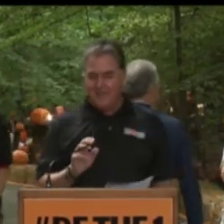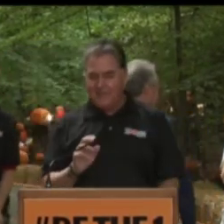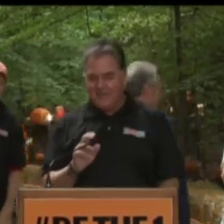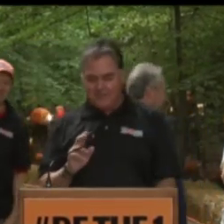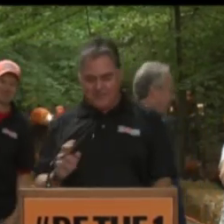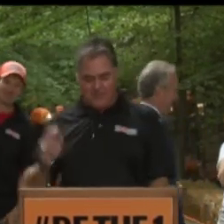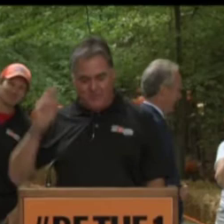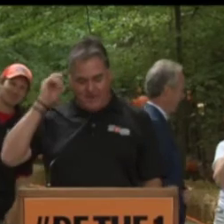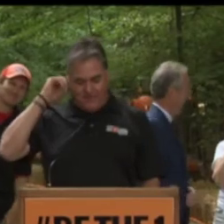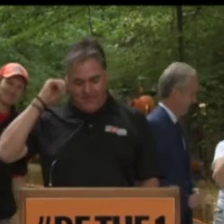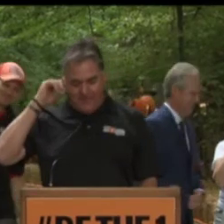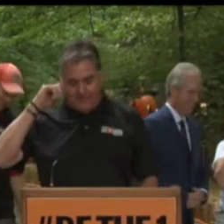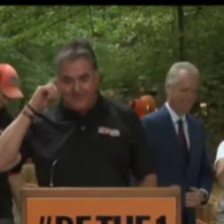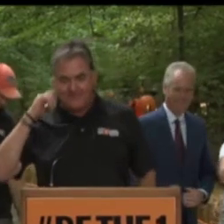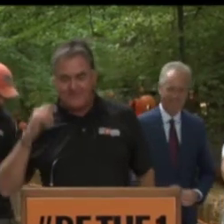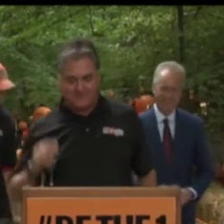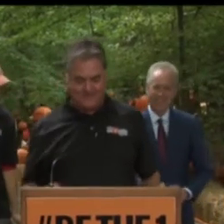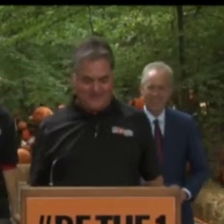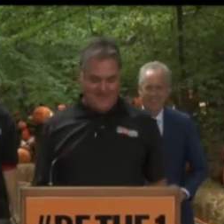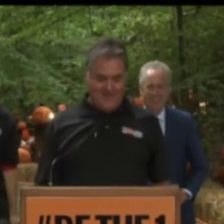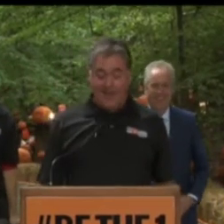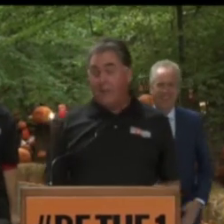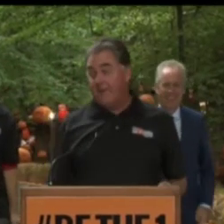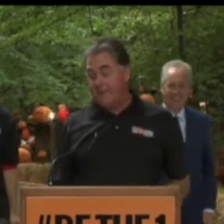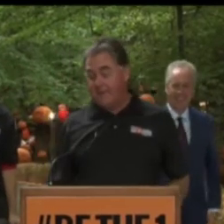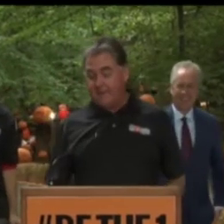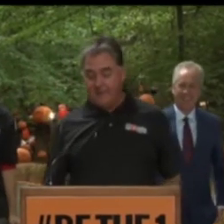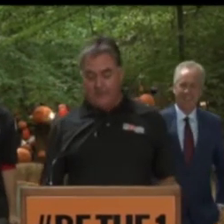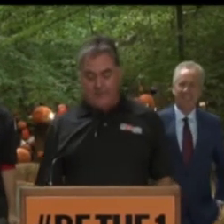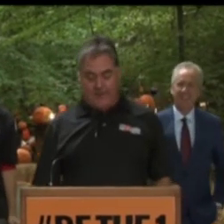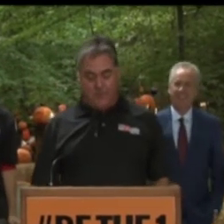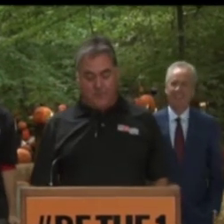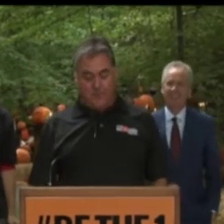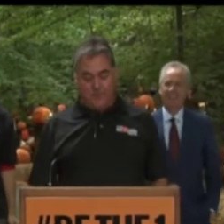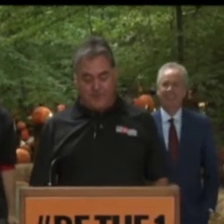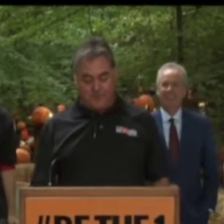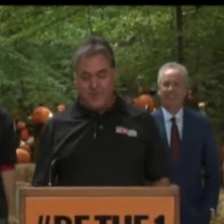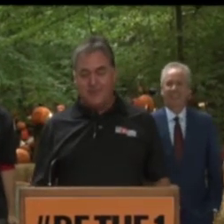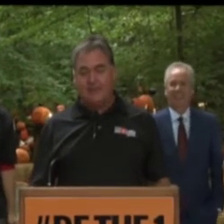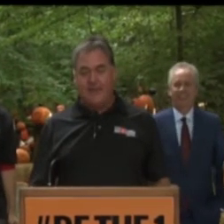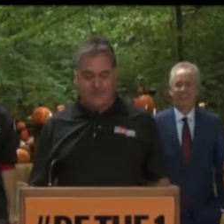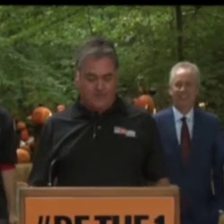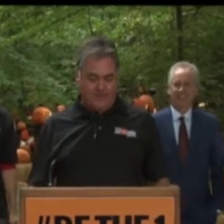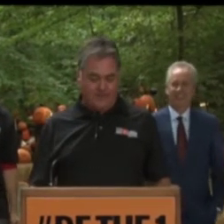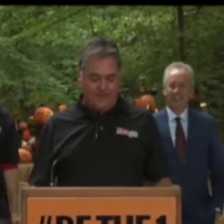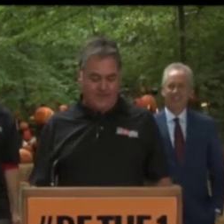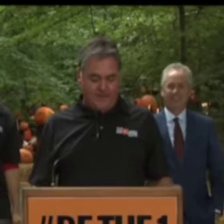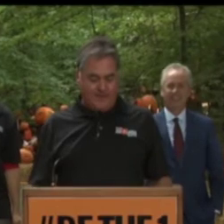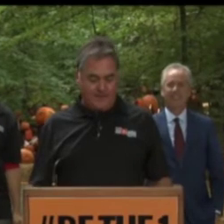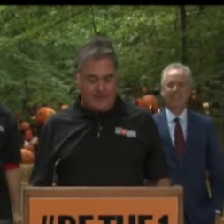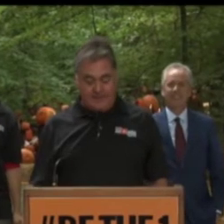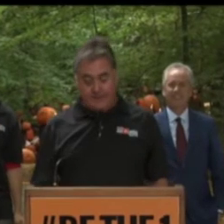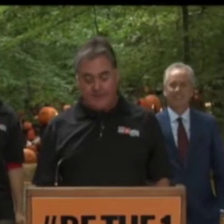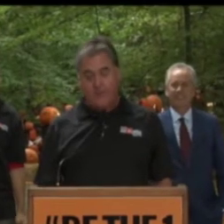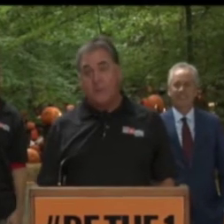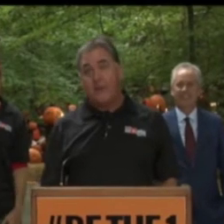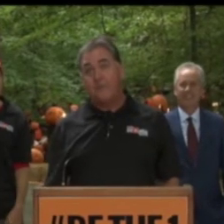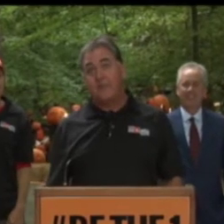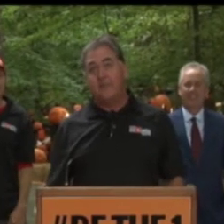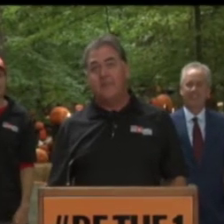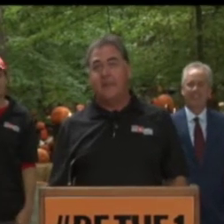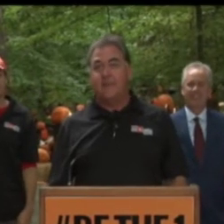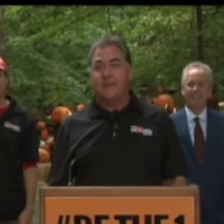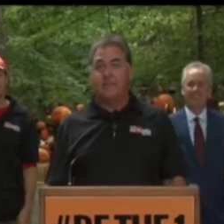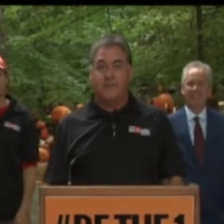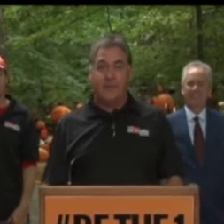I told you he was a smooth operator. I wasn't expecting those kind words, and I appreciate that. So I did tell the mayor when I